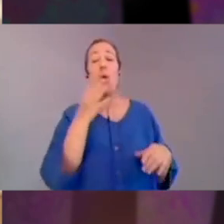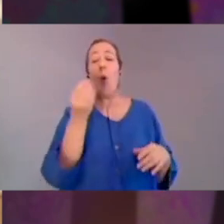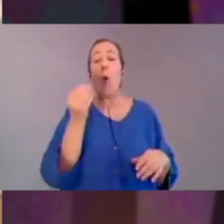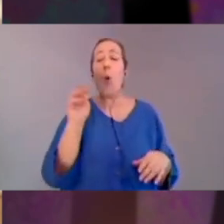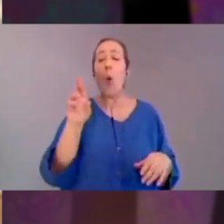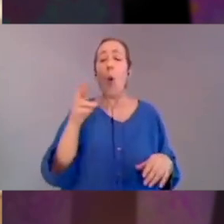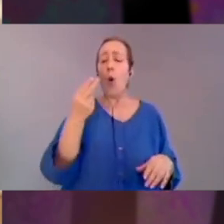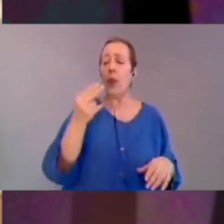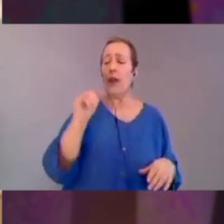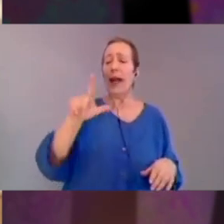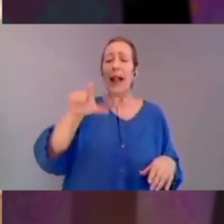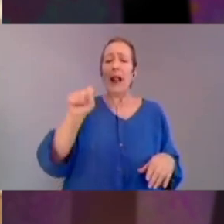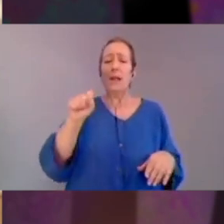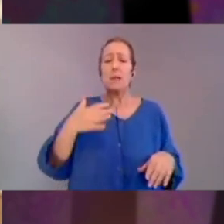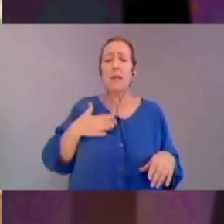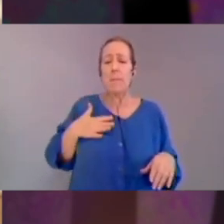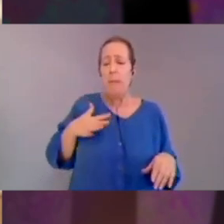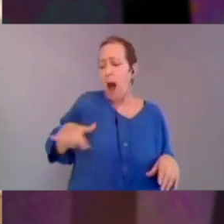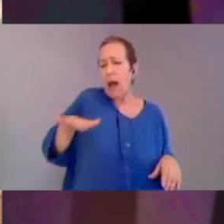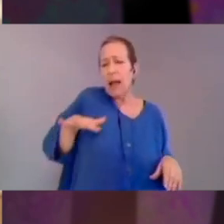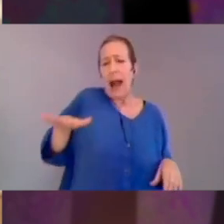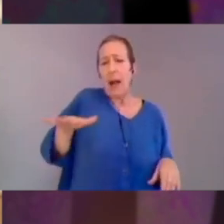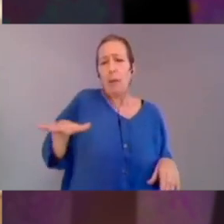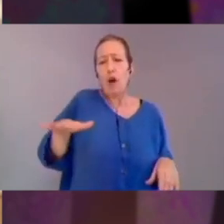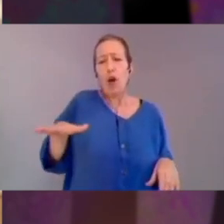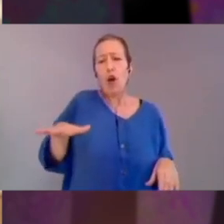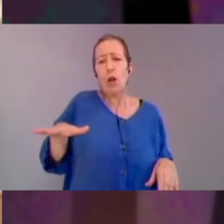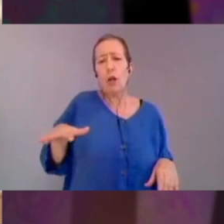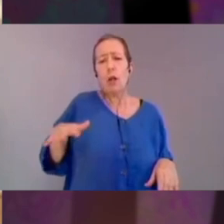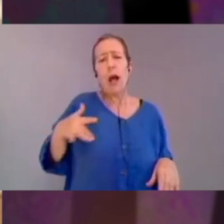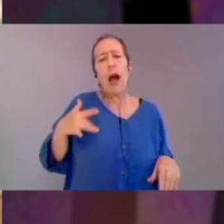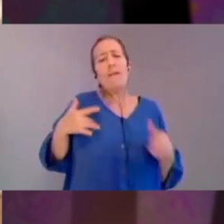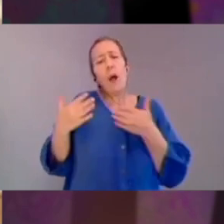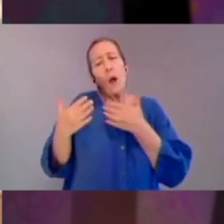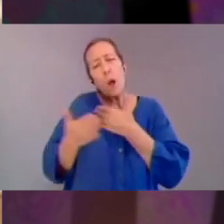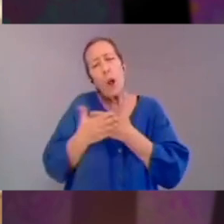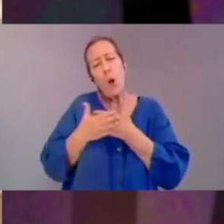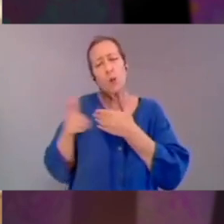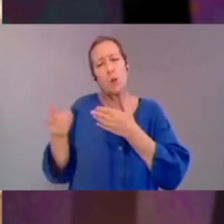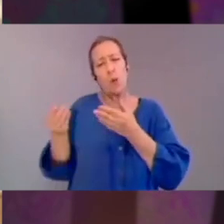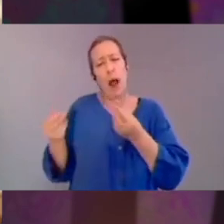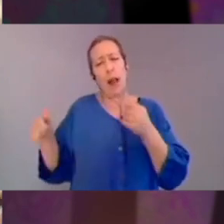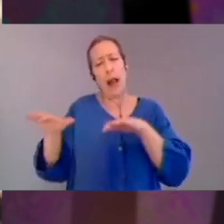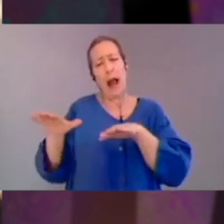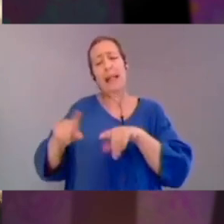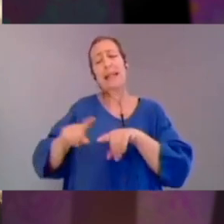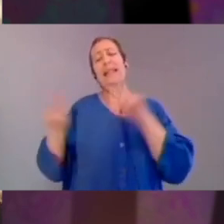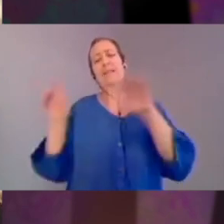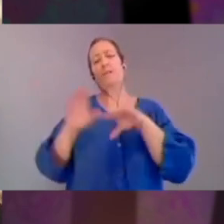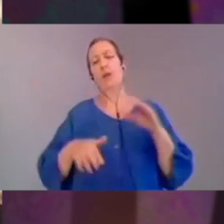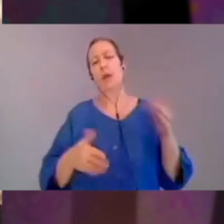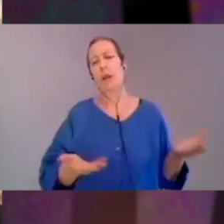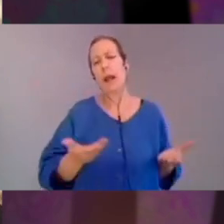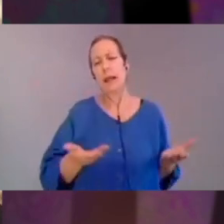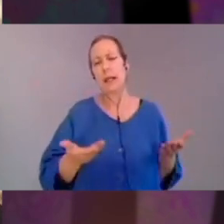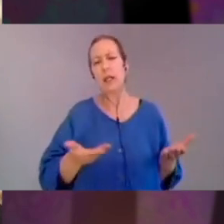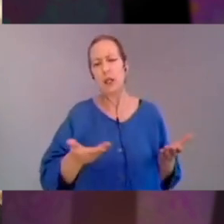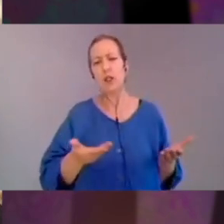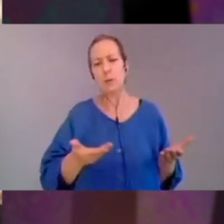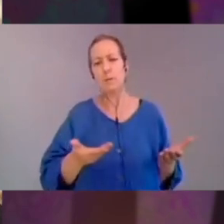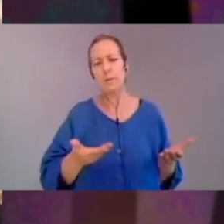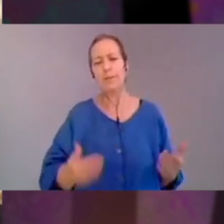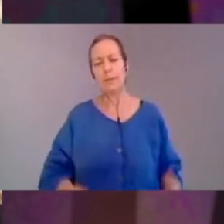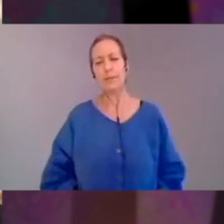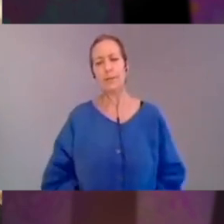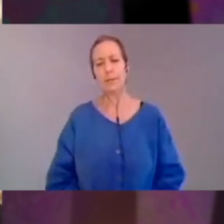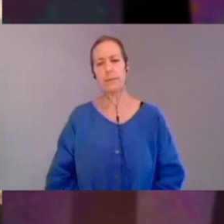And I feel really close to that land in a different way that I feel really close to this land here. I love how you brought up the